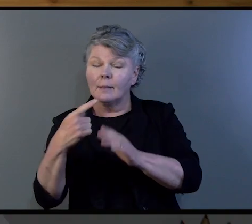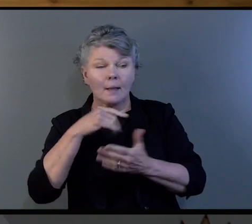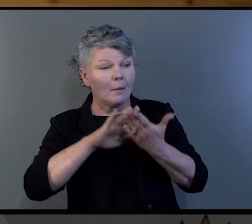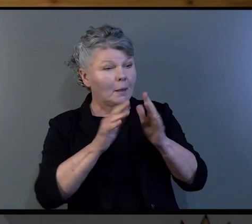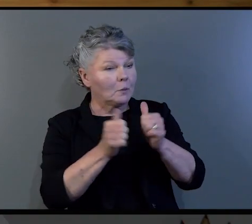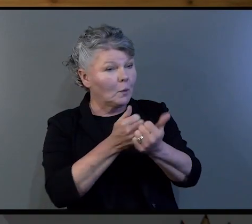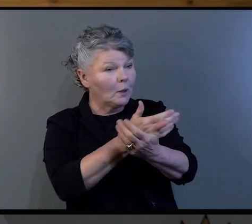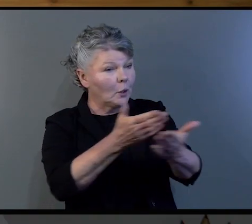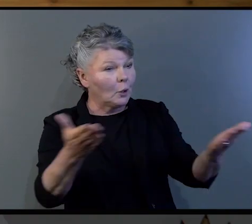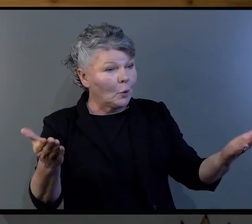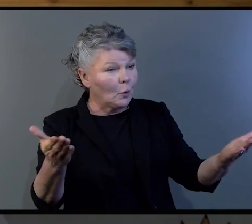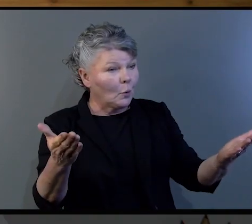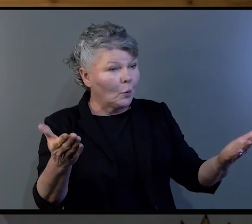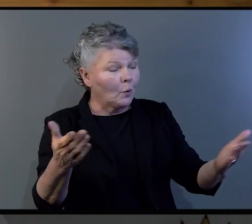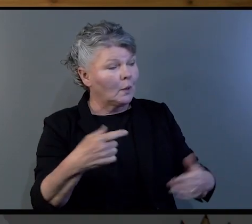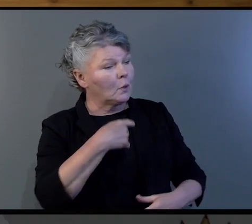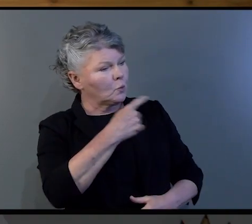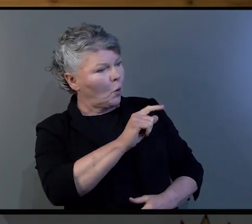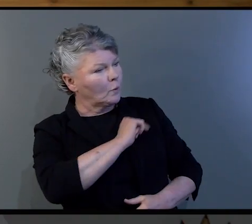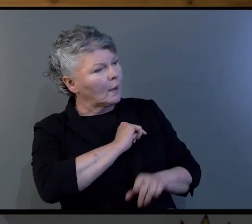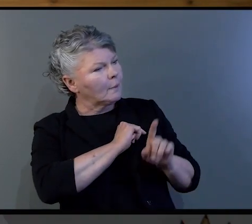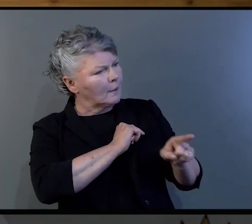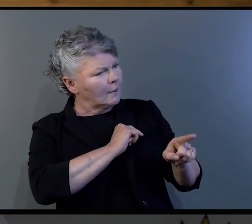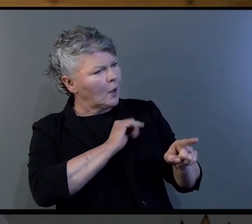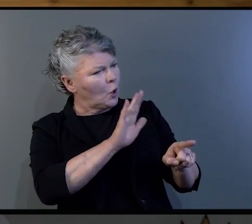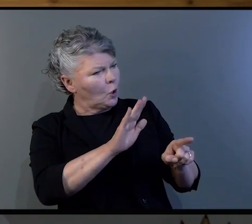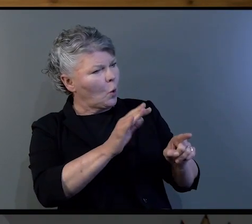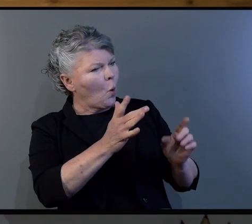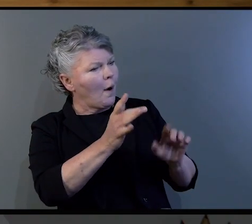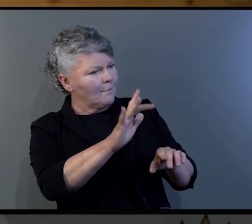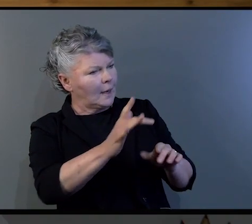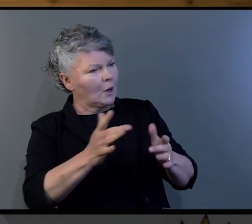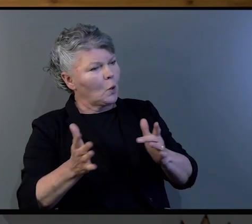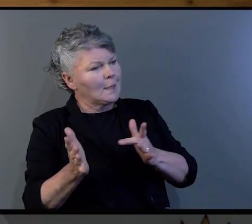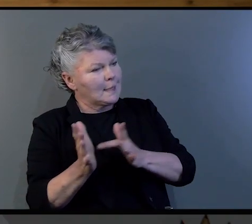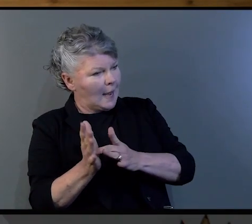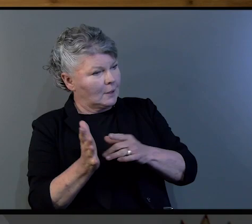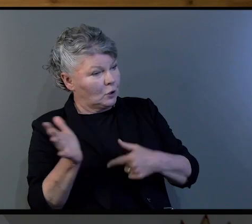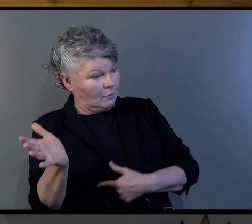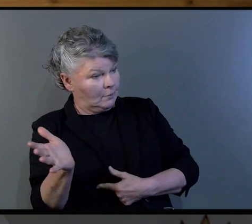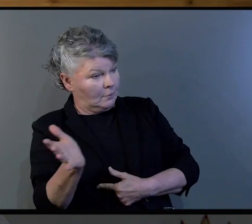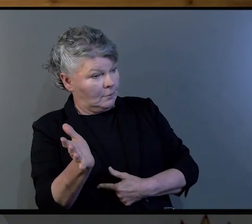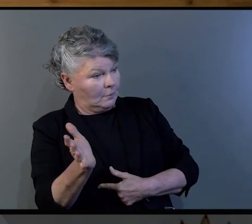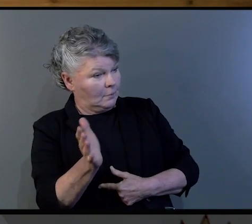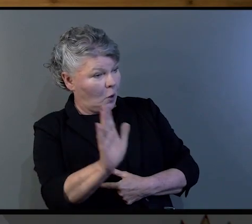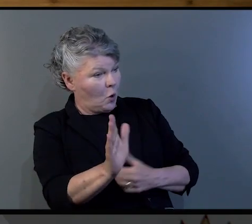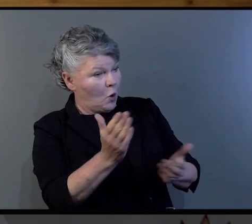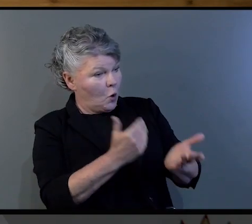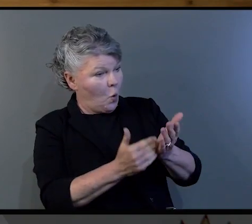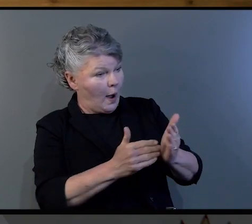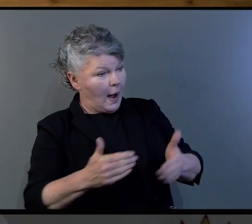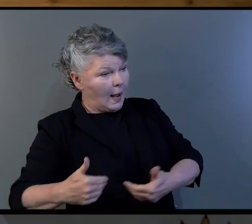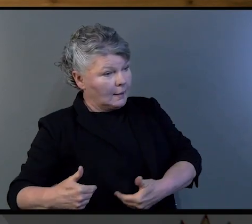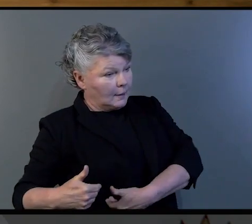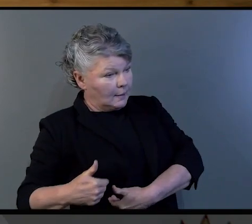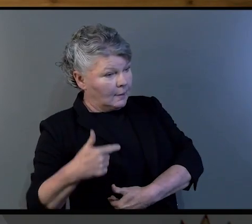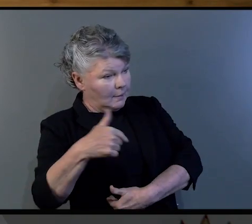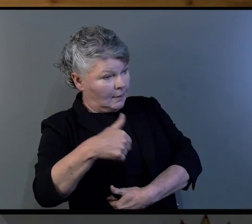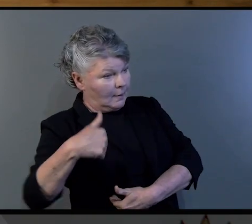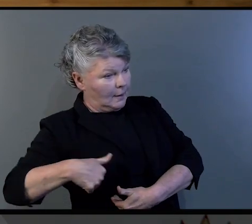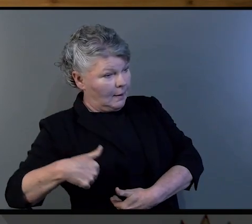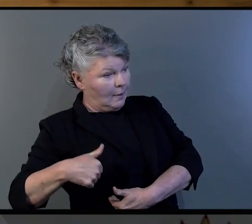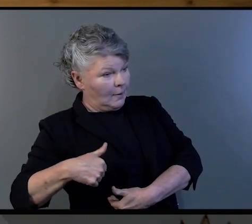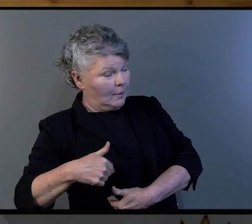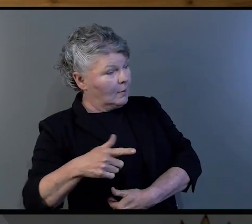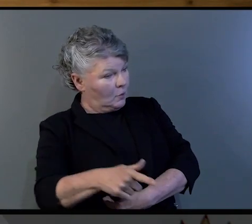said, "Peace be with you." Then he said to Thomas, "Put your finger here, and see my hands, and put out your hand and place it in